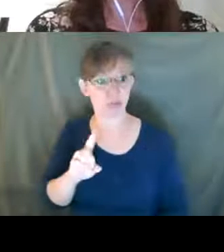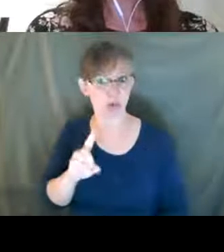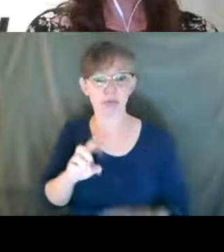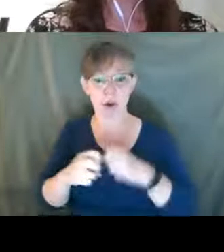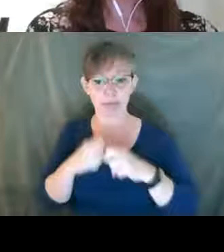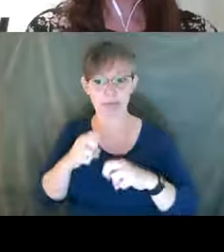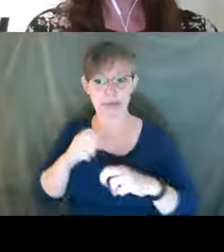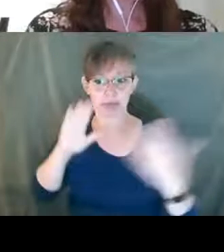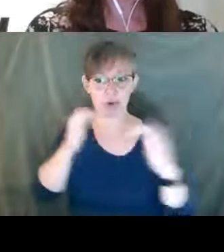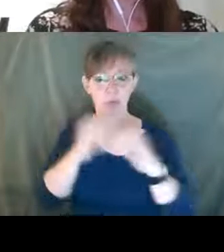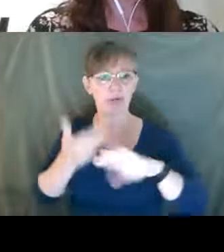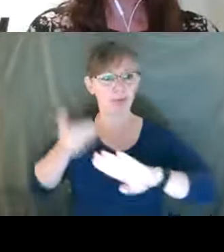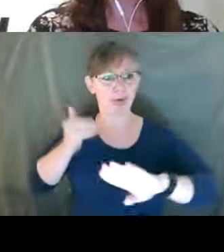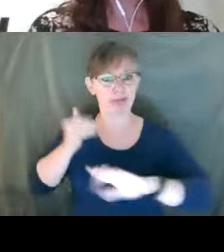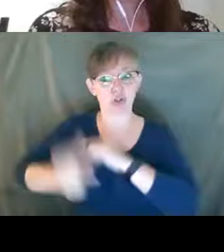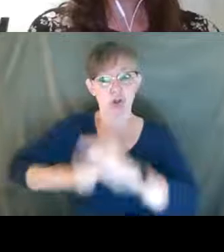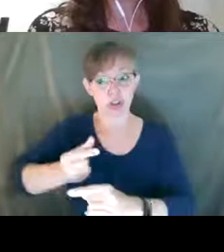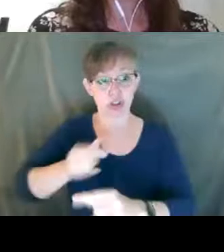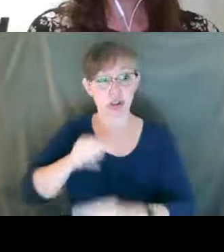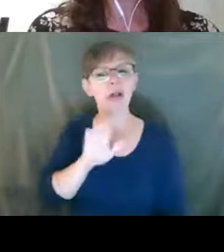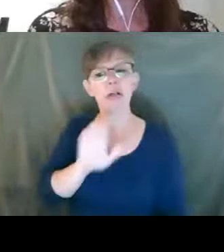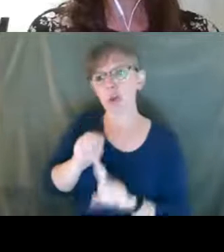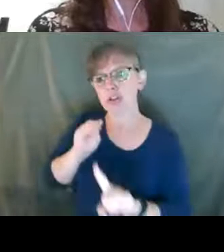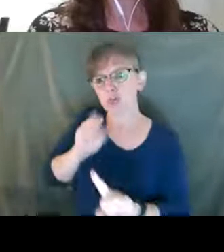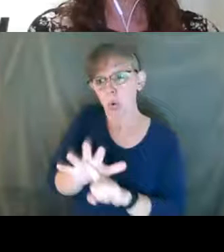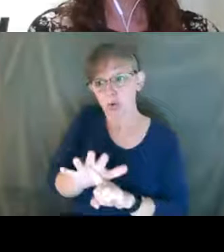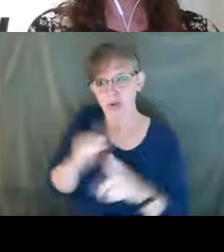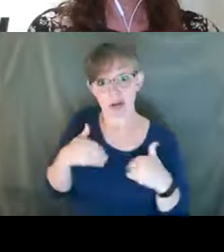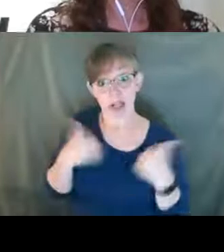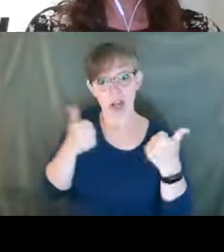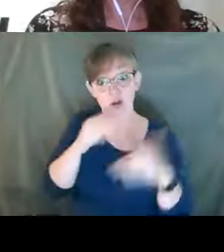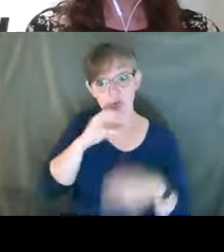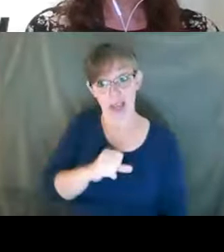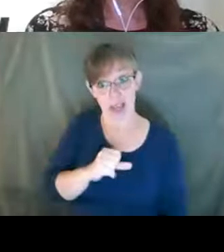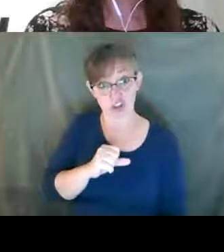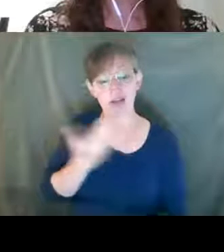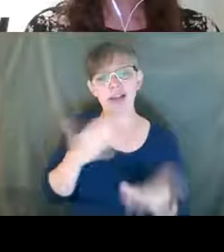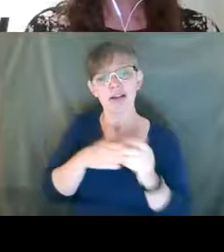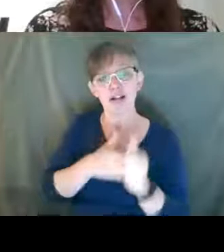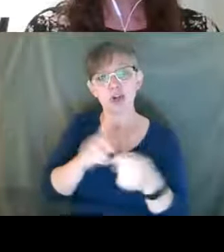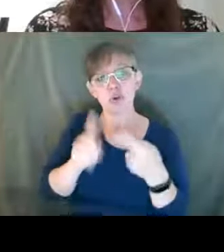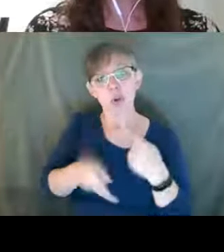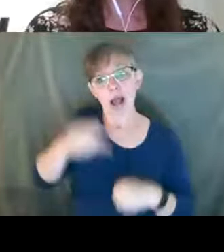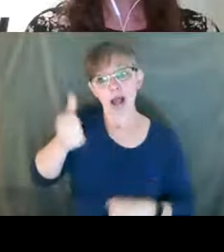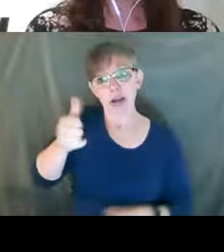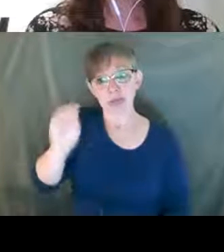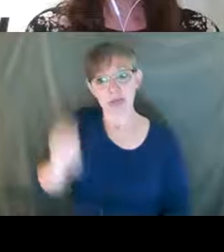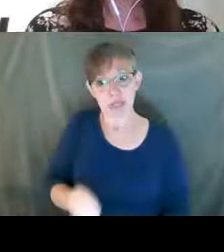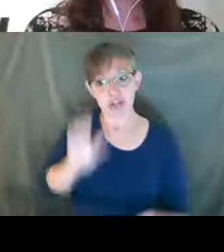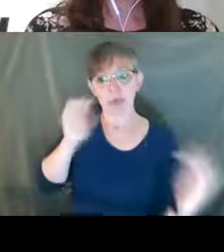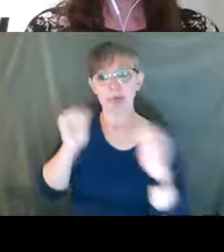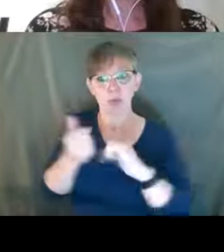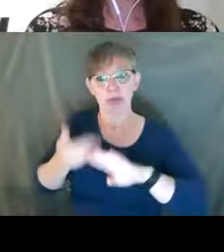alcohol at a younger age has led to higher rates of past or current substance use disorders compared to